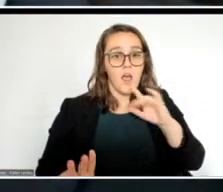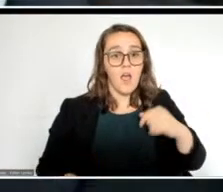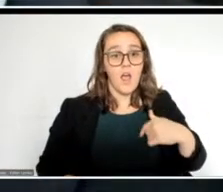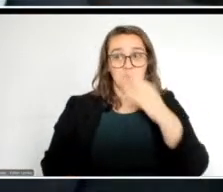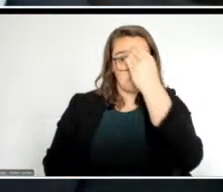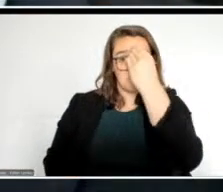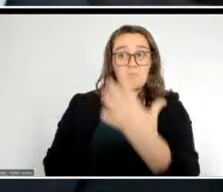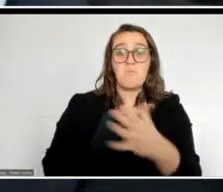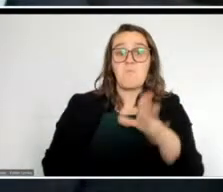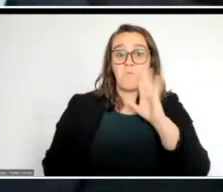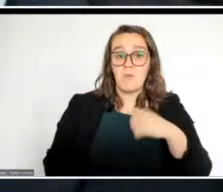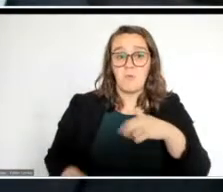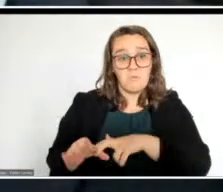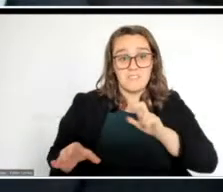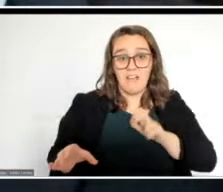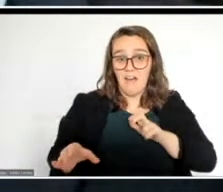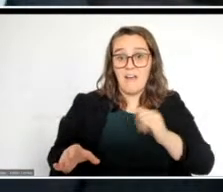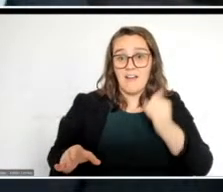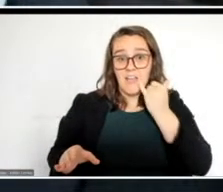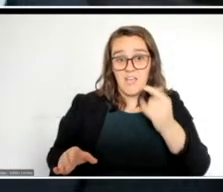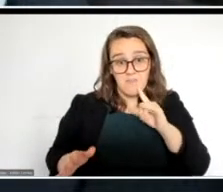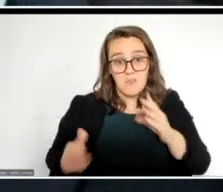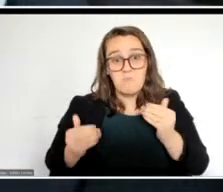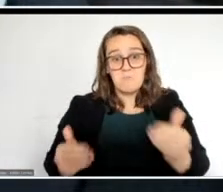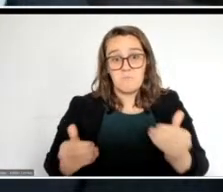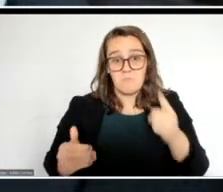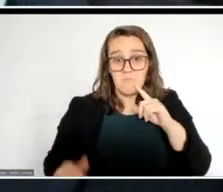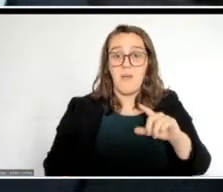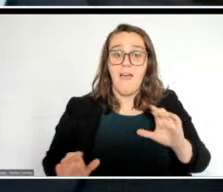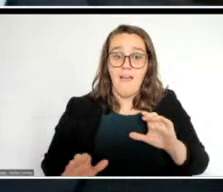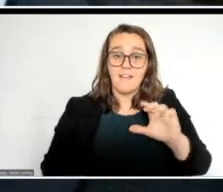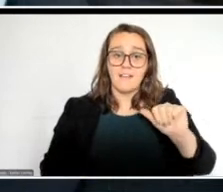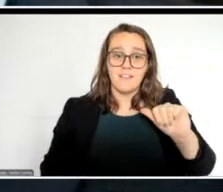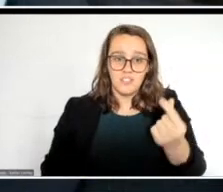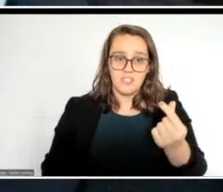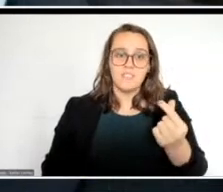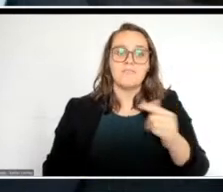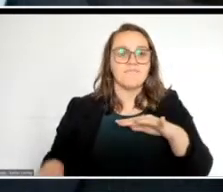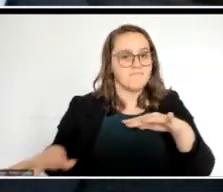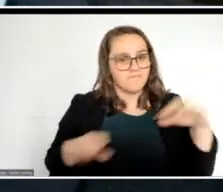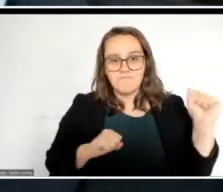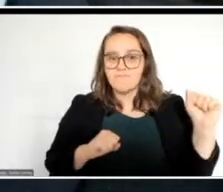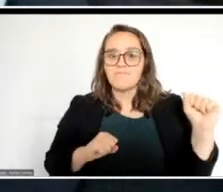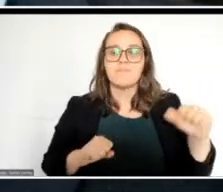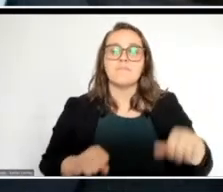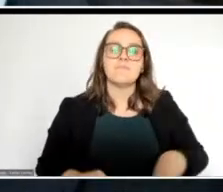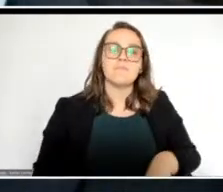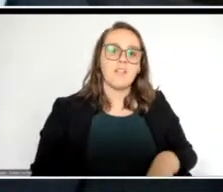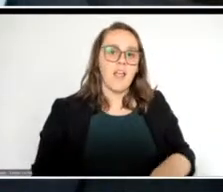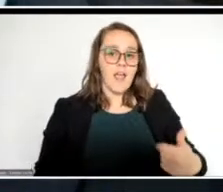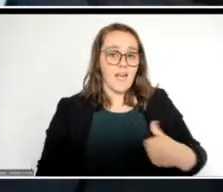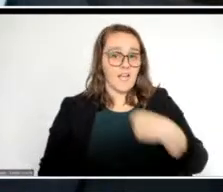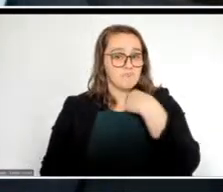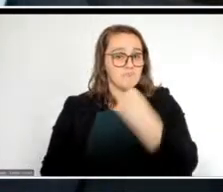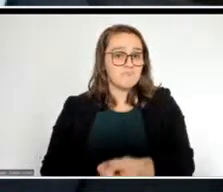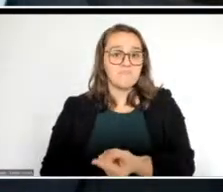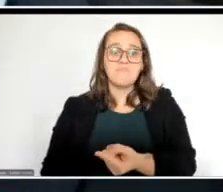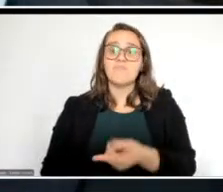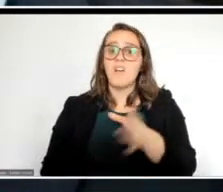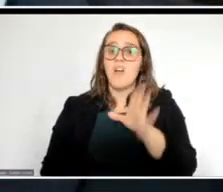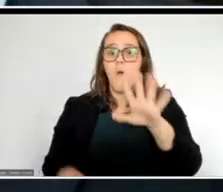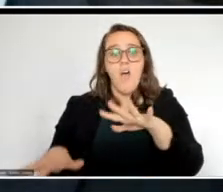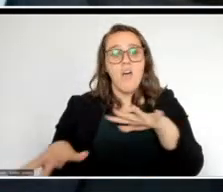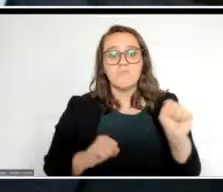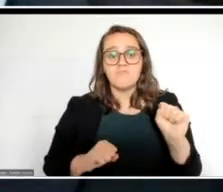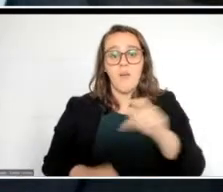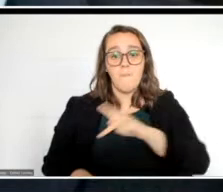And then, and I said something to the effect of, you're going to have a huge personnel blowout within hours